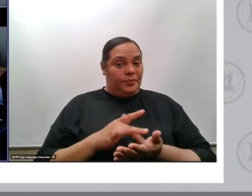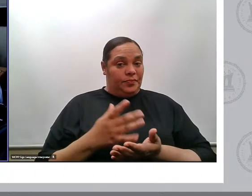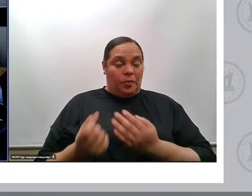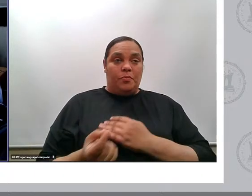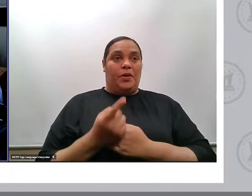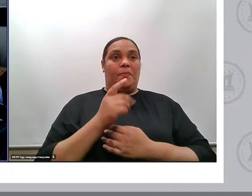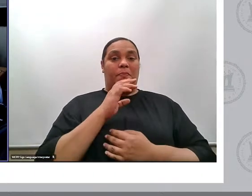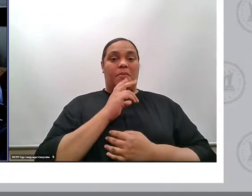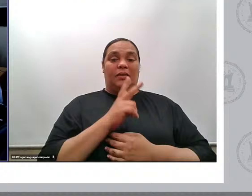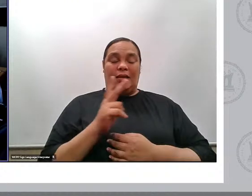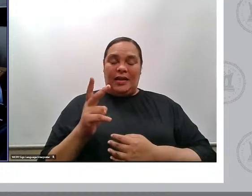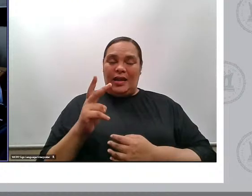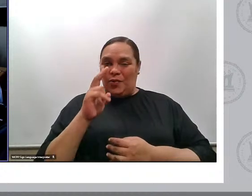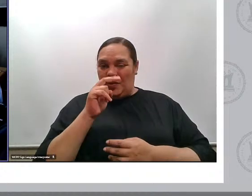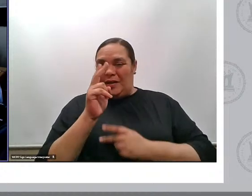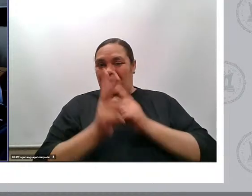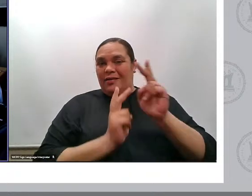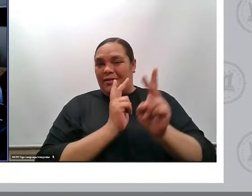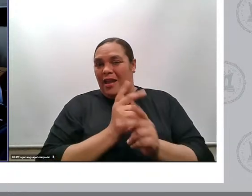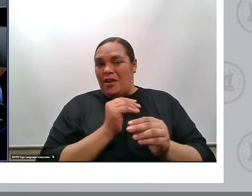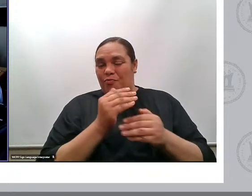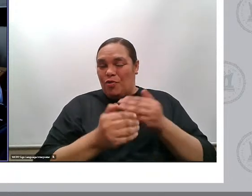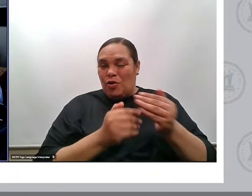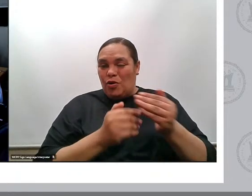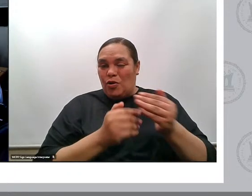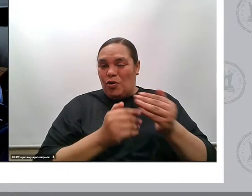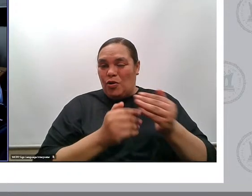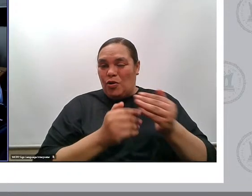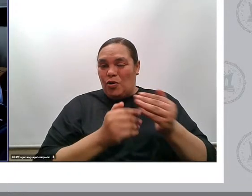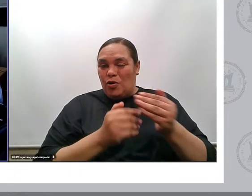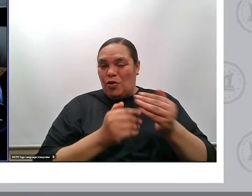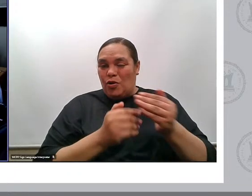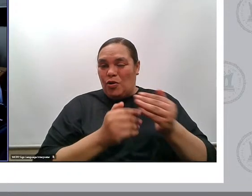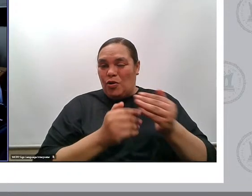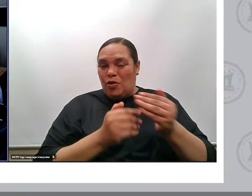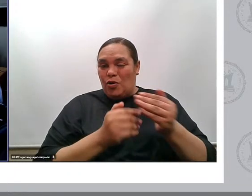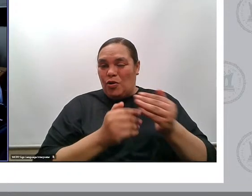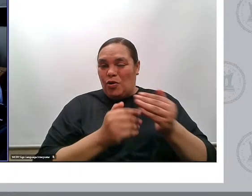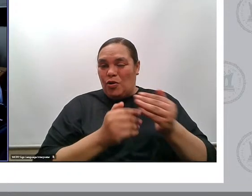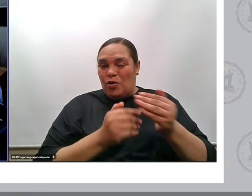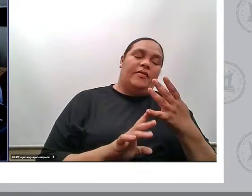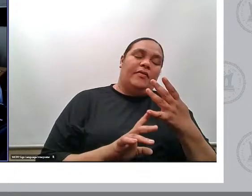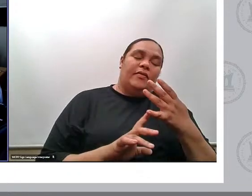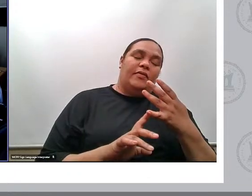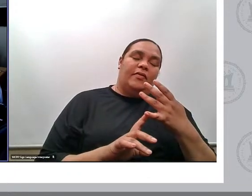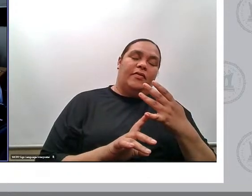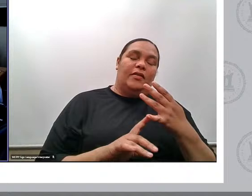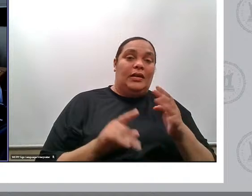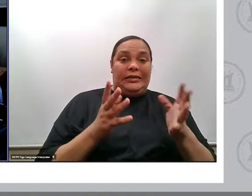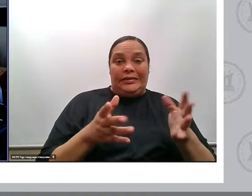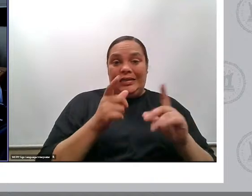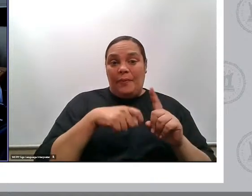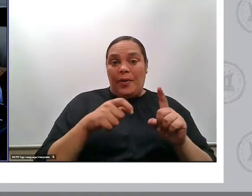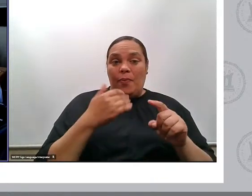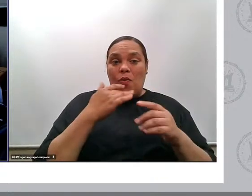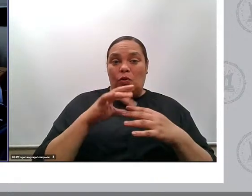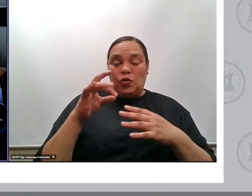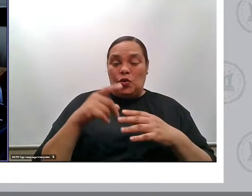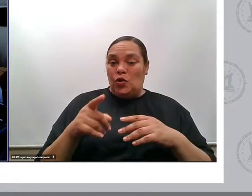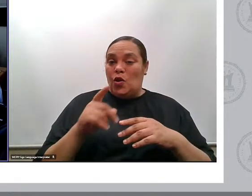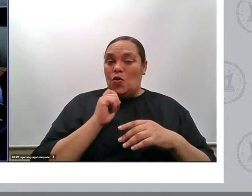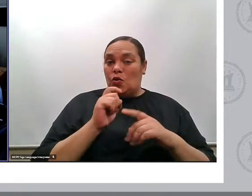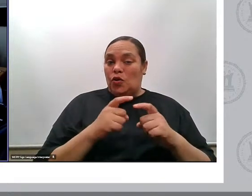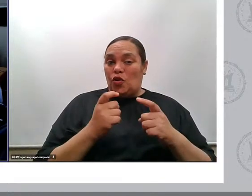does this mean that we have to redo the process? The next question is, can these candidates not be used for the